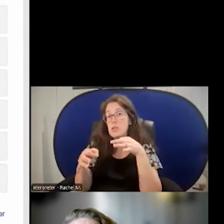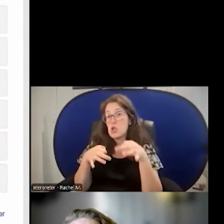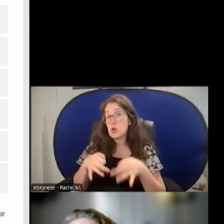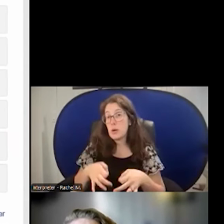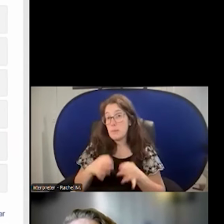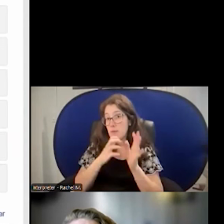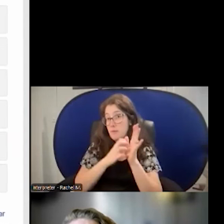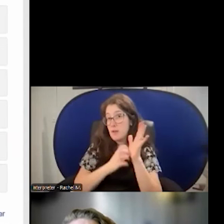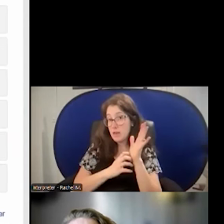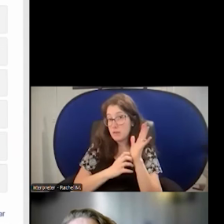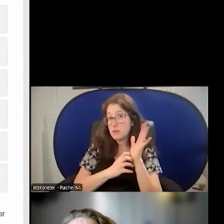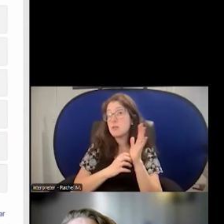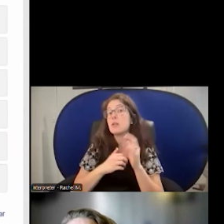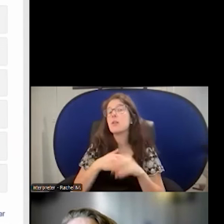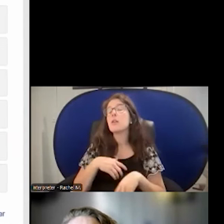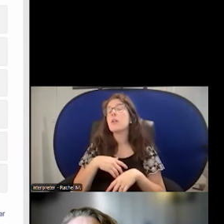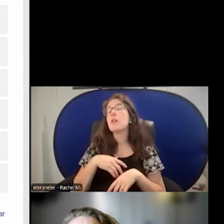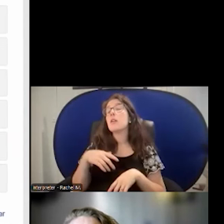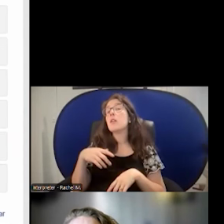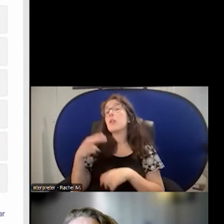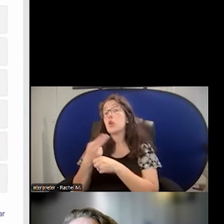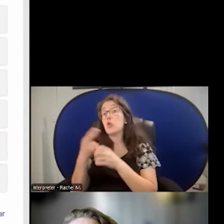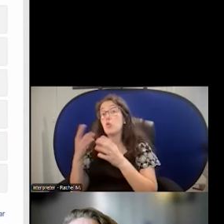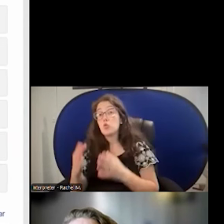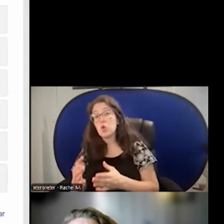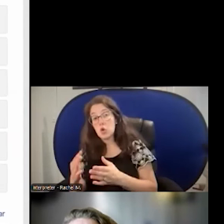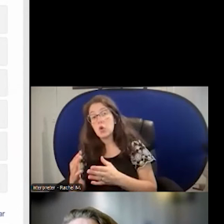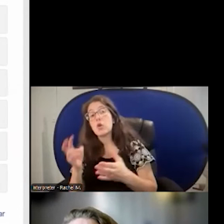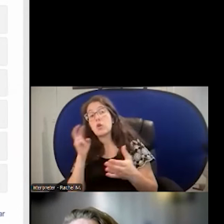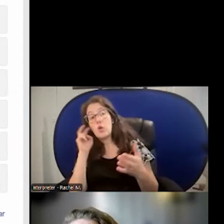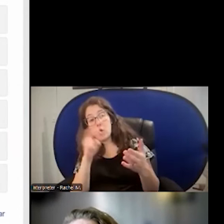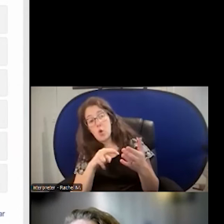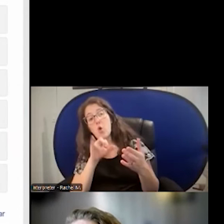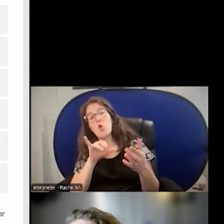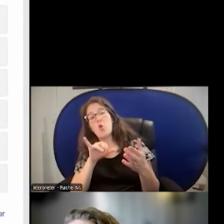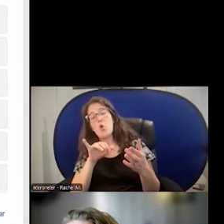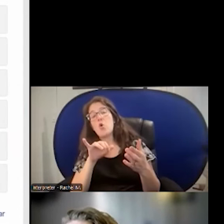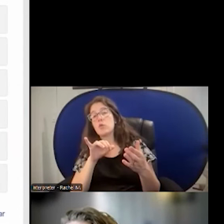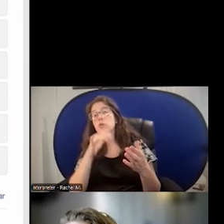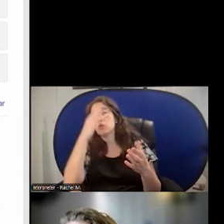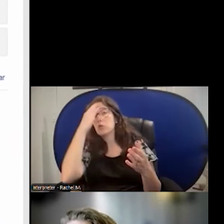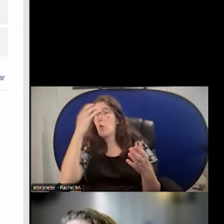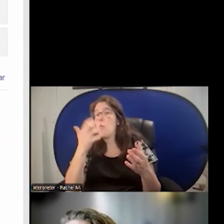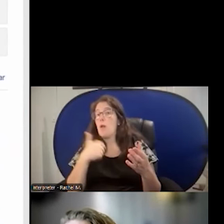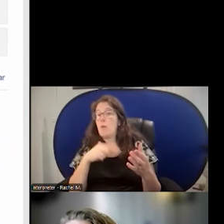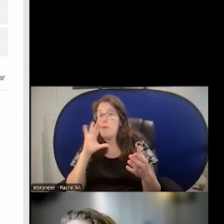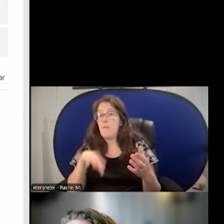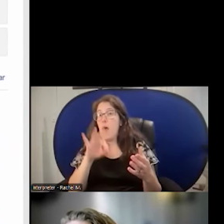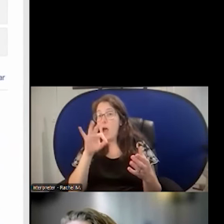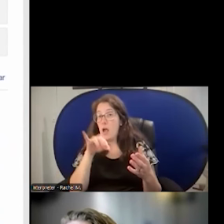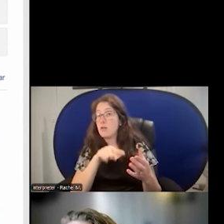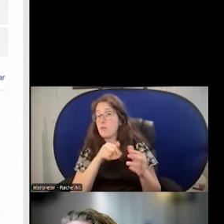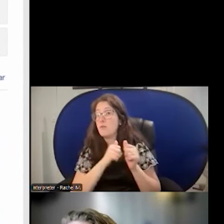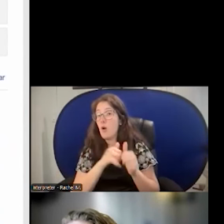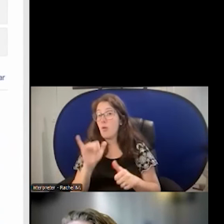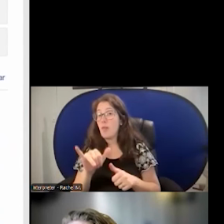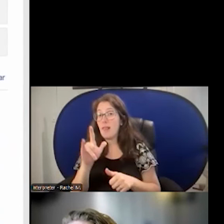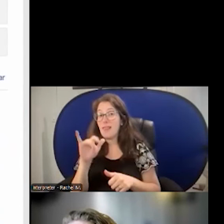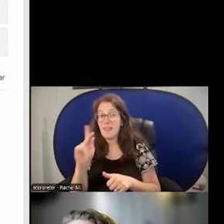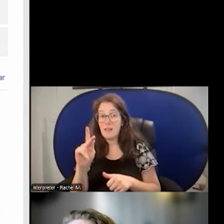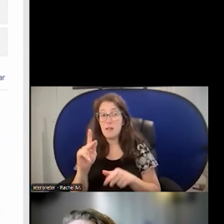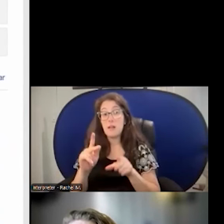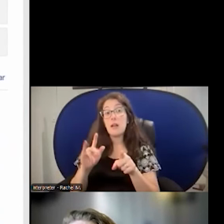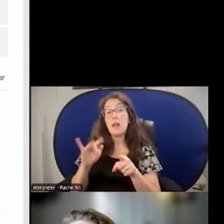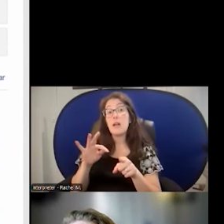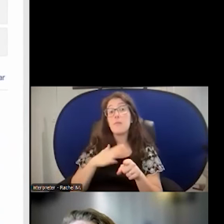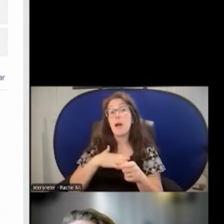want to tell the user what they're going to find when they follow that link. So right here, my students, if they follow this link, they're